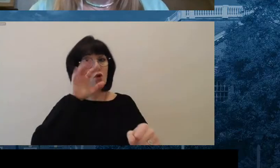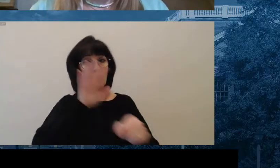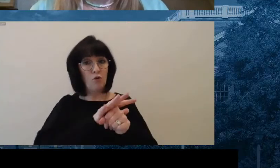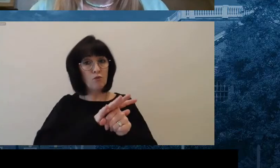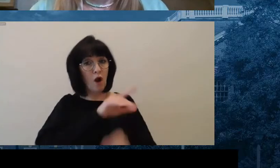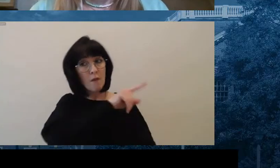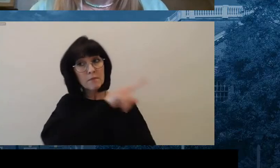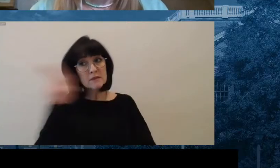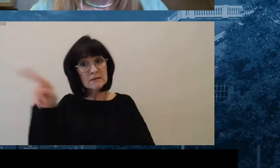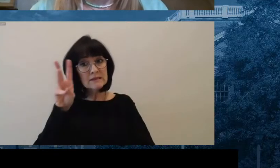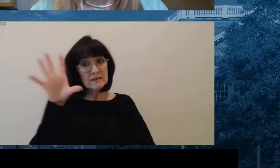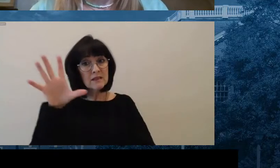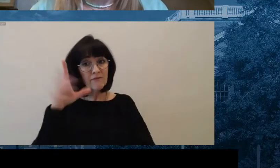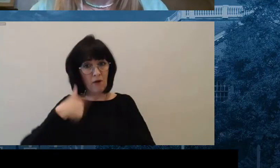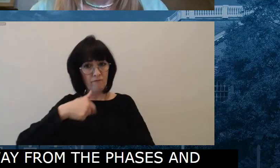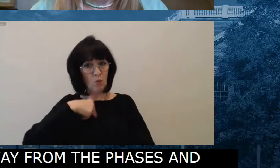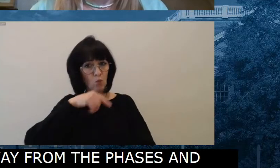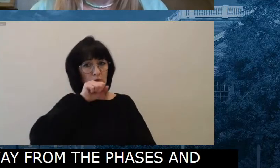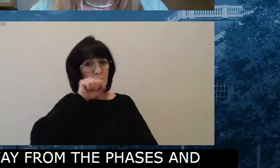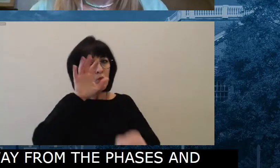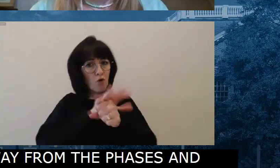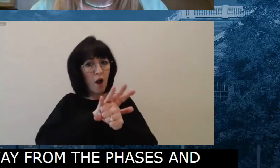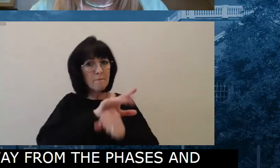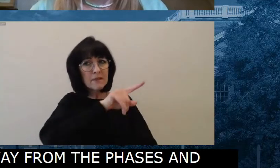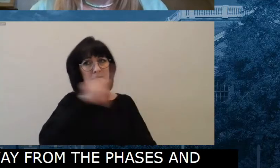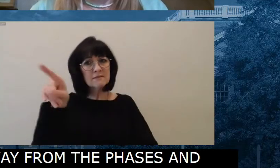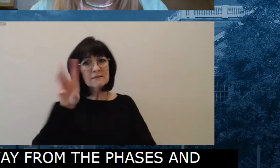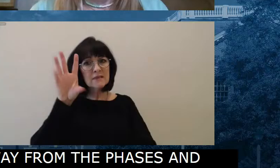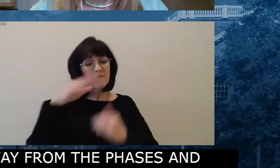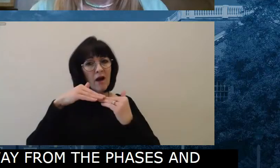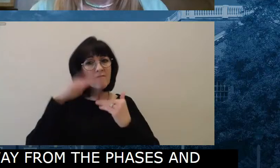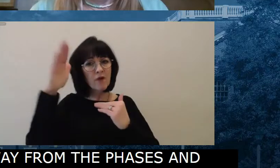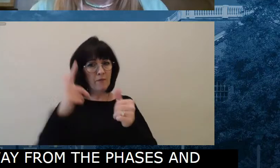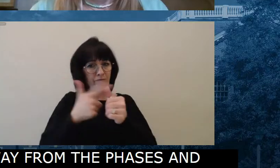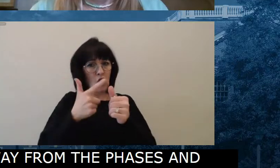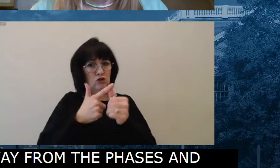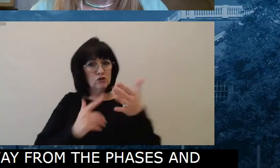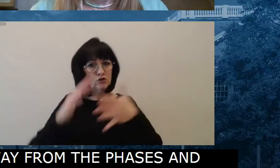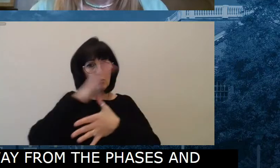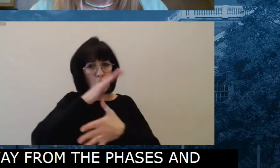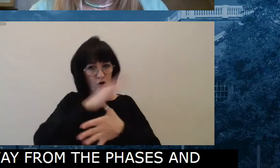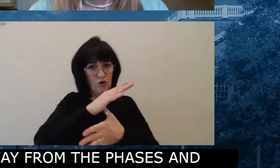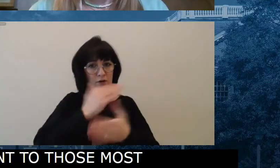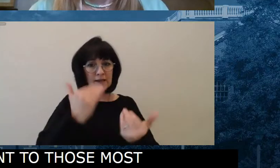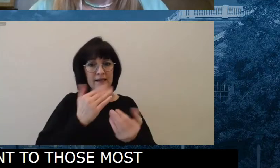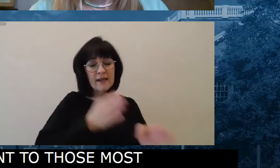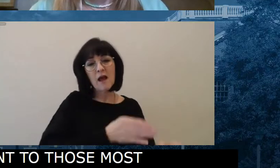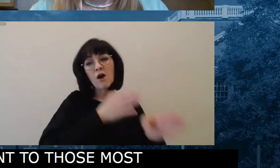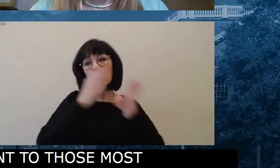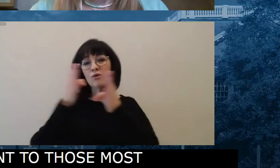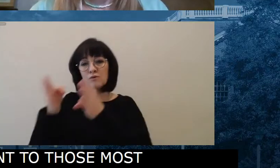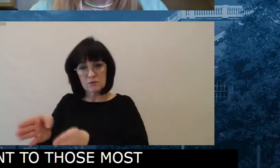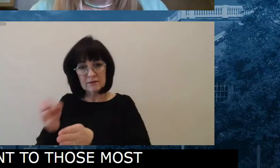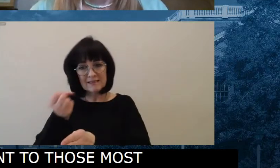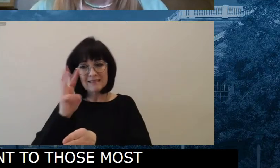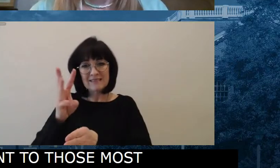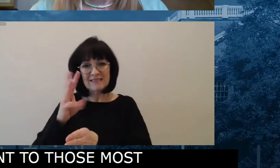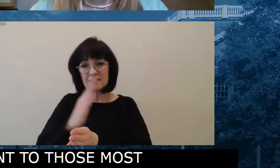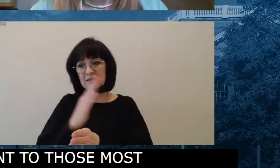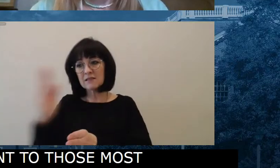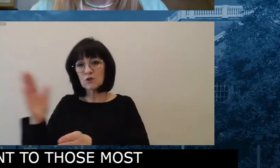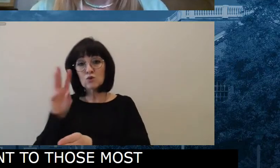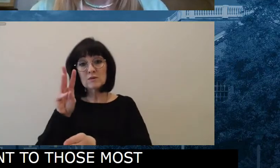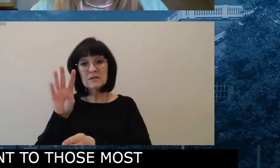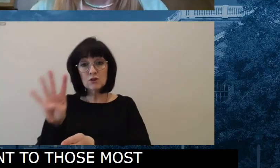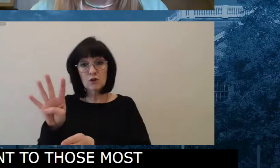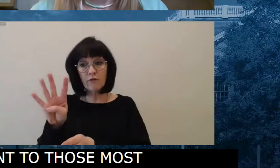vulnerable, 65 and older, and now moving into 16 to 64-year-olds with pre-existing health conditions, but then opening